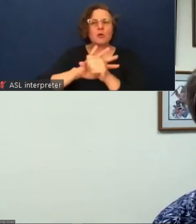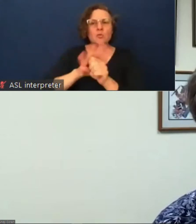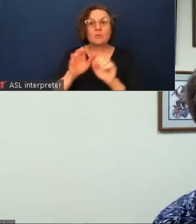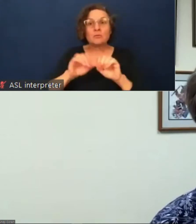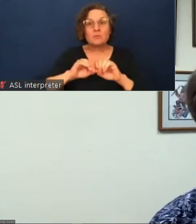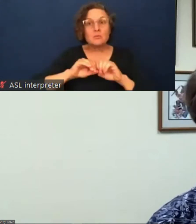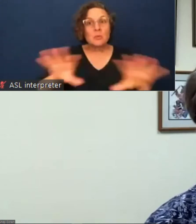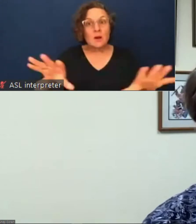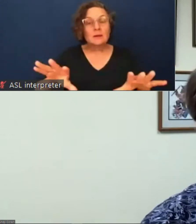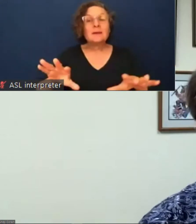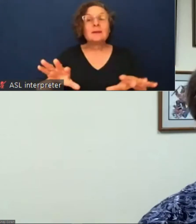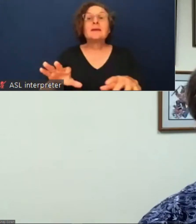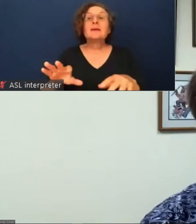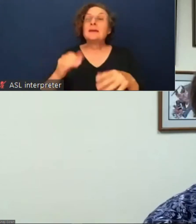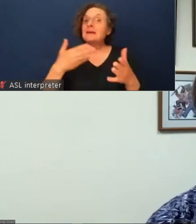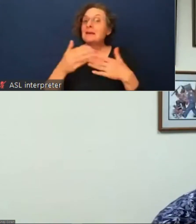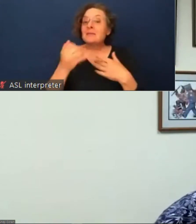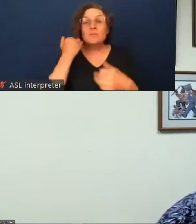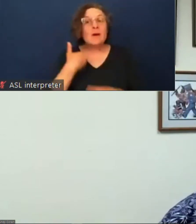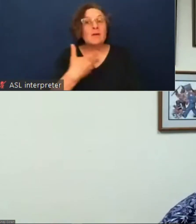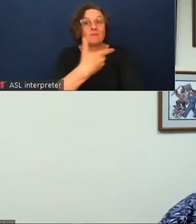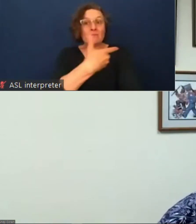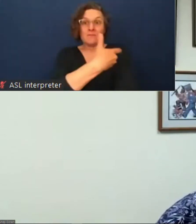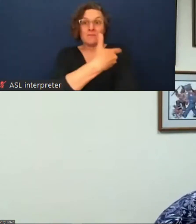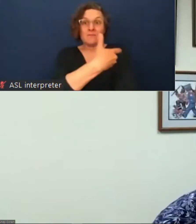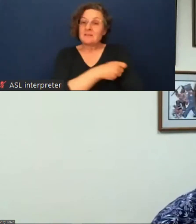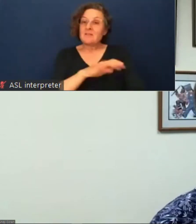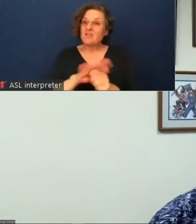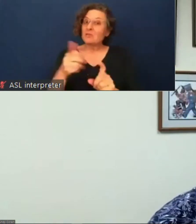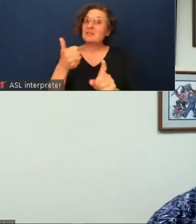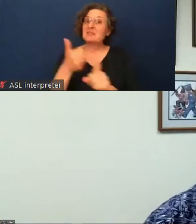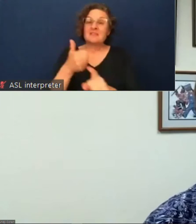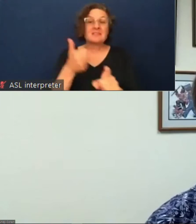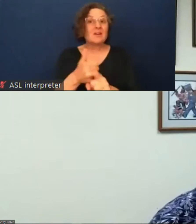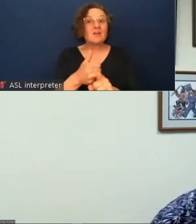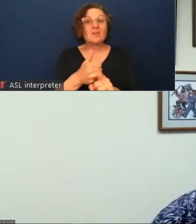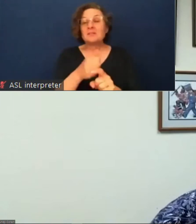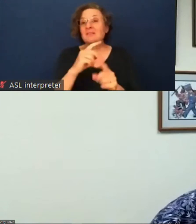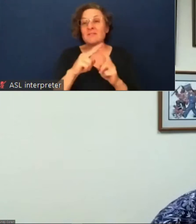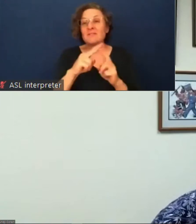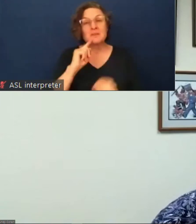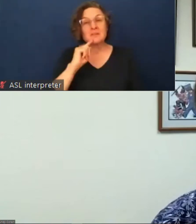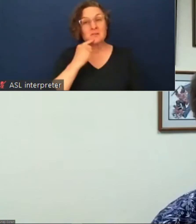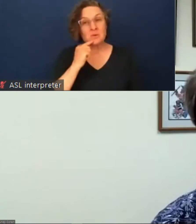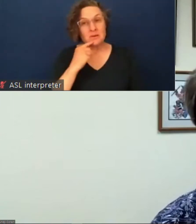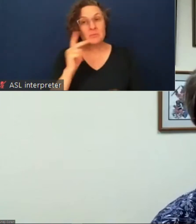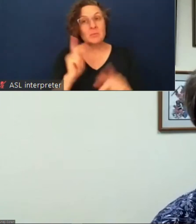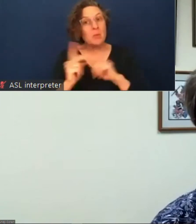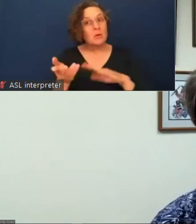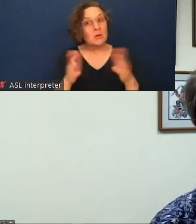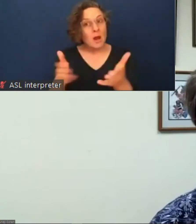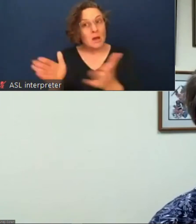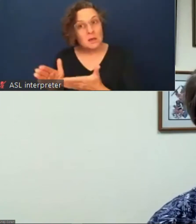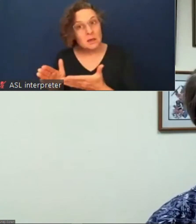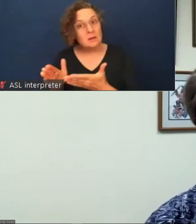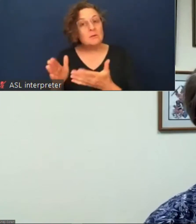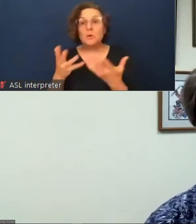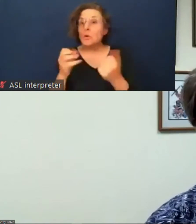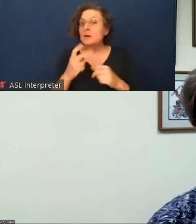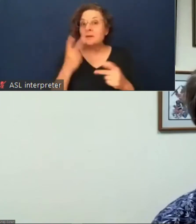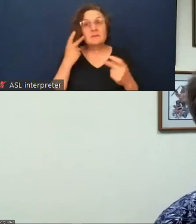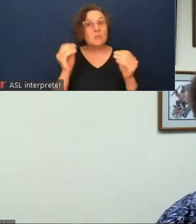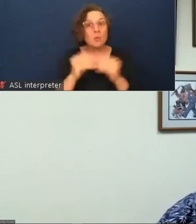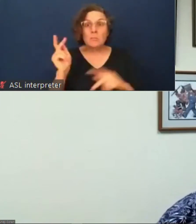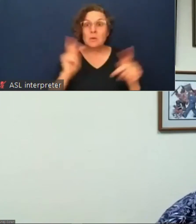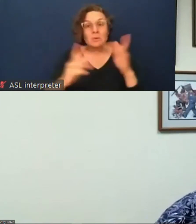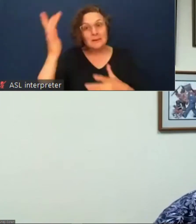still a very deadly virus, and we don't want to see a rise in numbers or a surge anymore. So let's keep up our vigilance